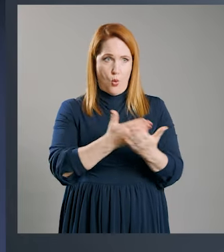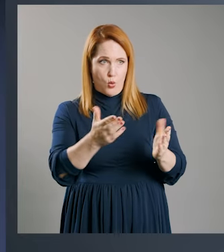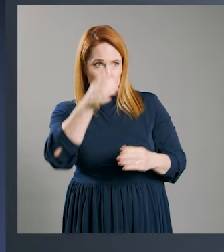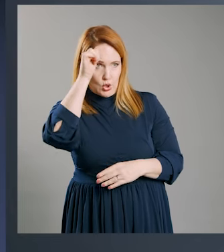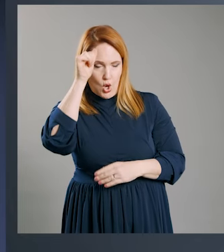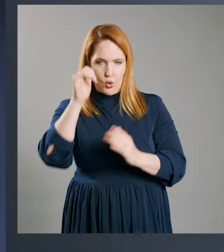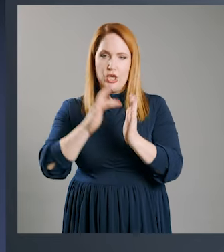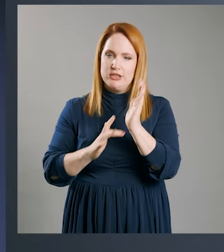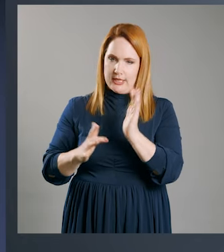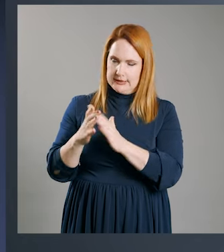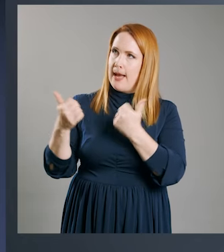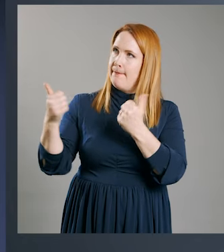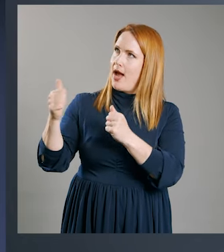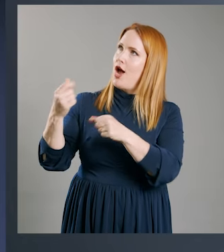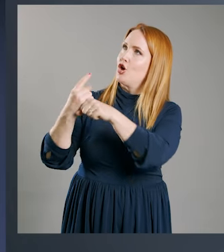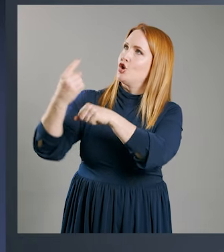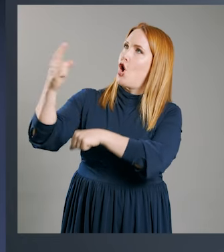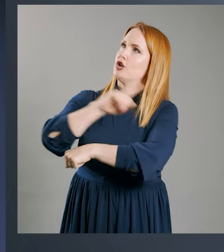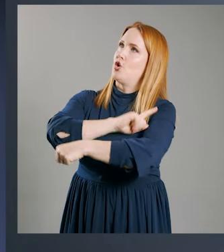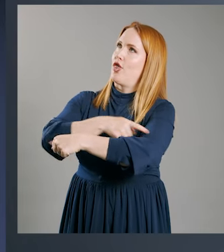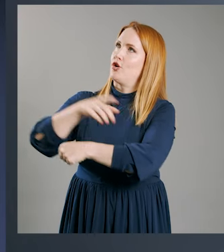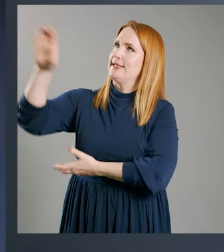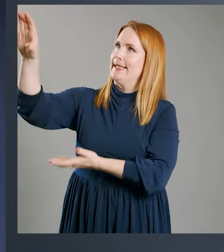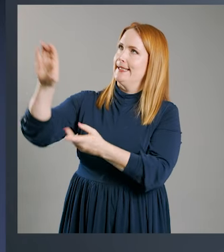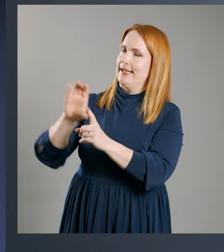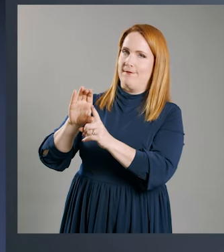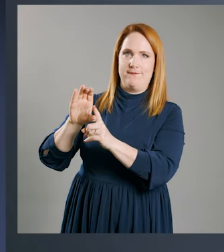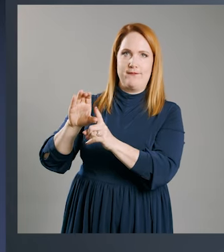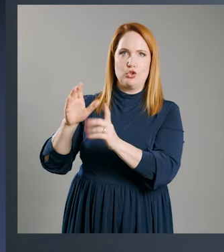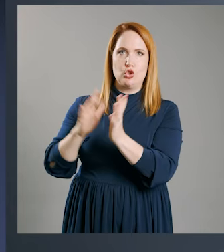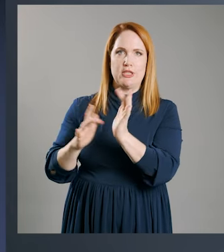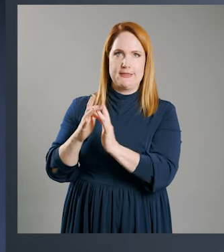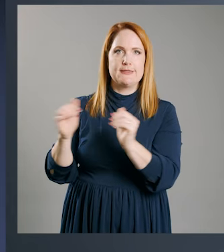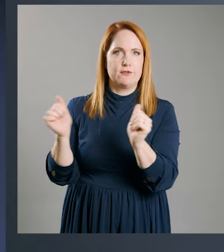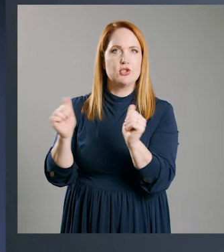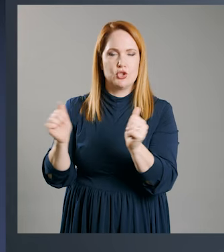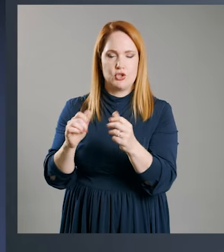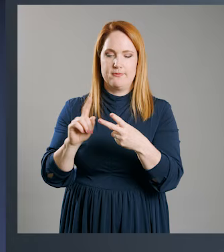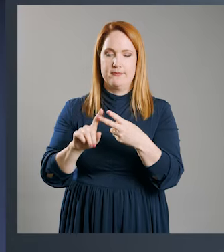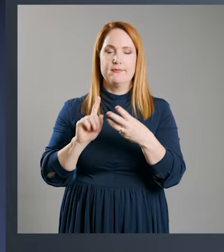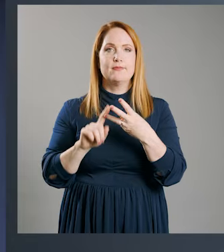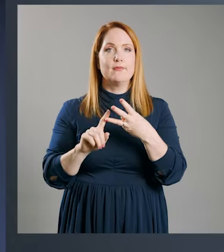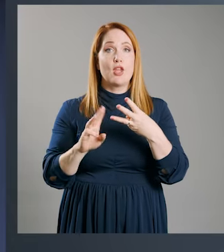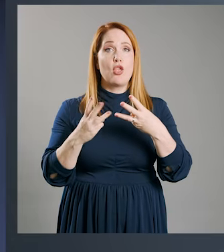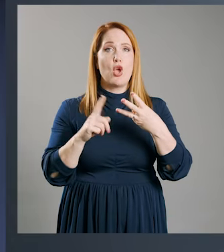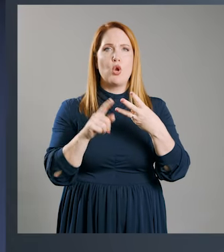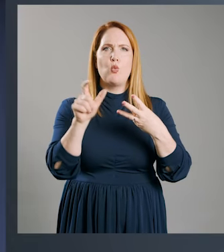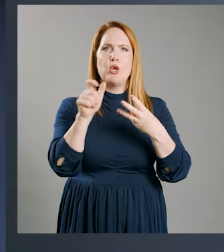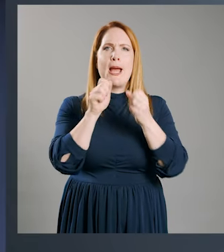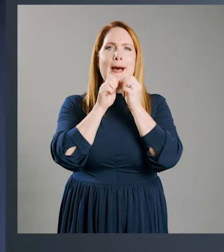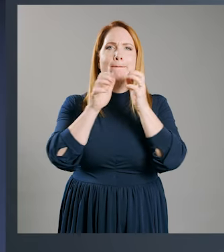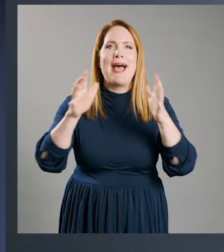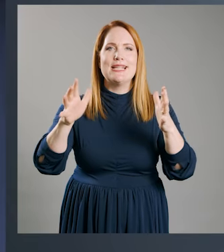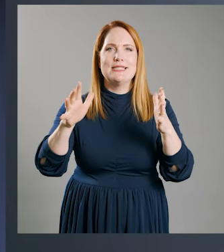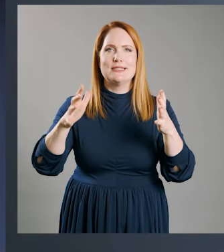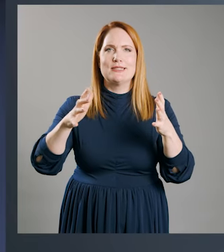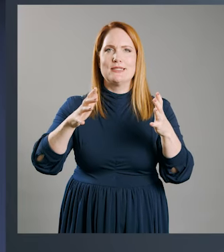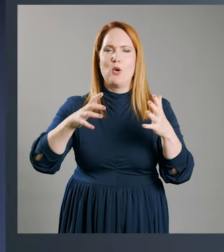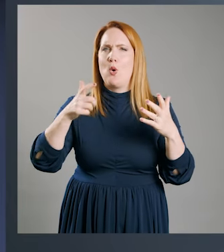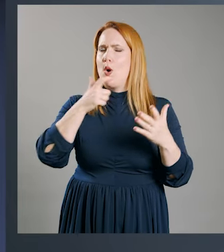that Jesus was operating with God's authority. And the third word that used very often is amazed